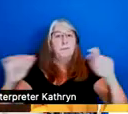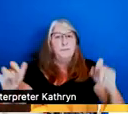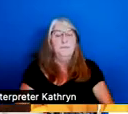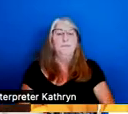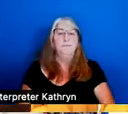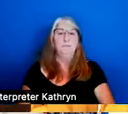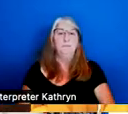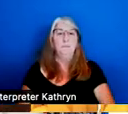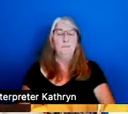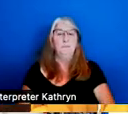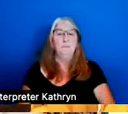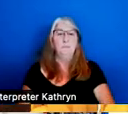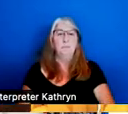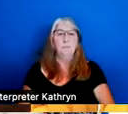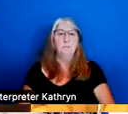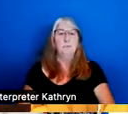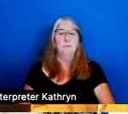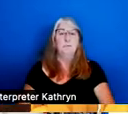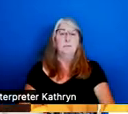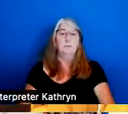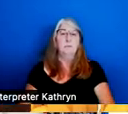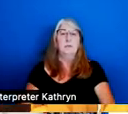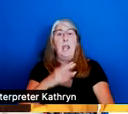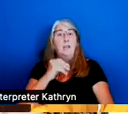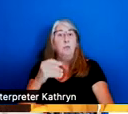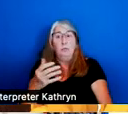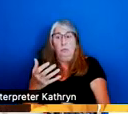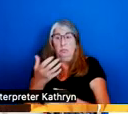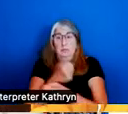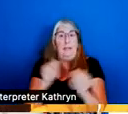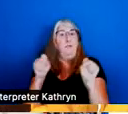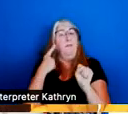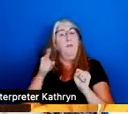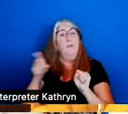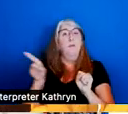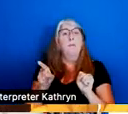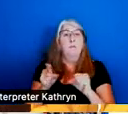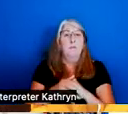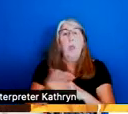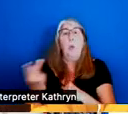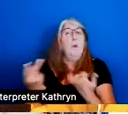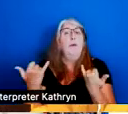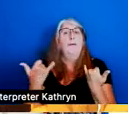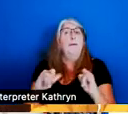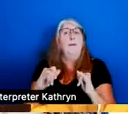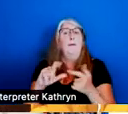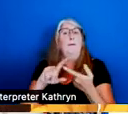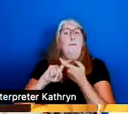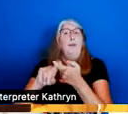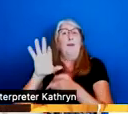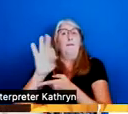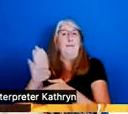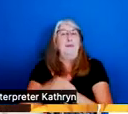And that case for me, we're still Facebook friends, that particular client of mine and myself. She did get